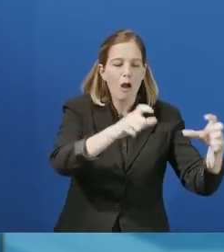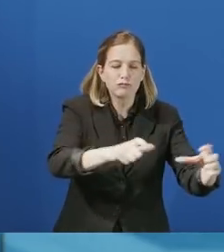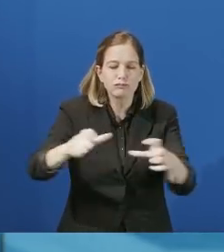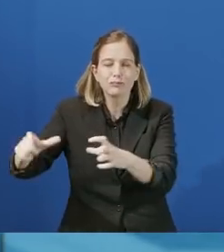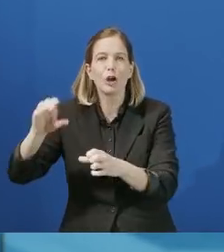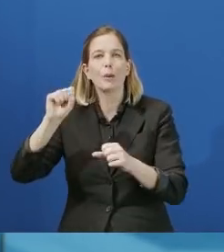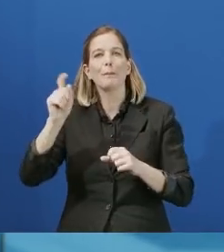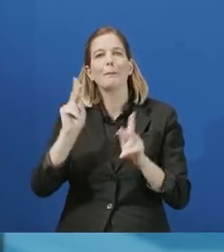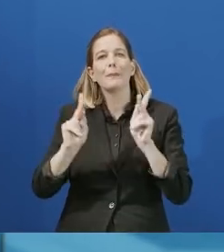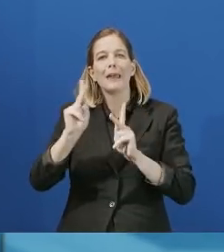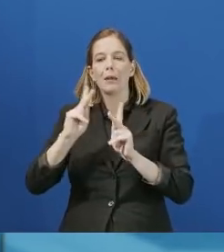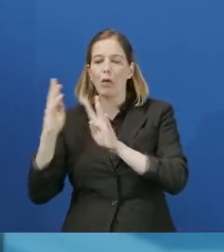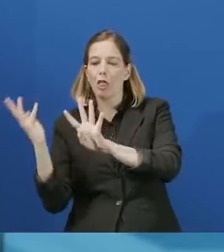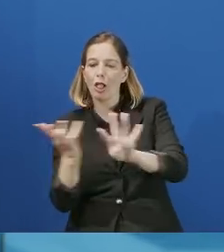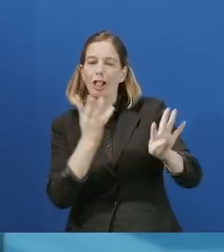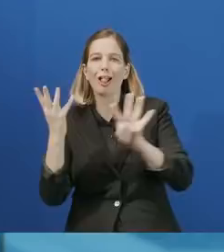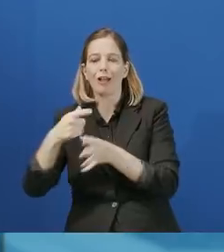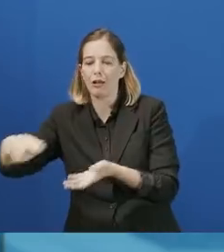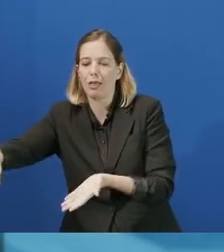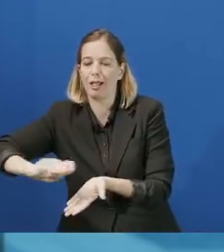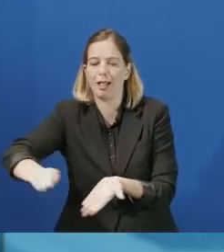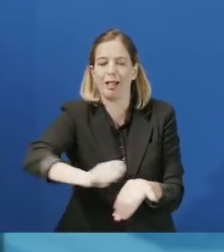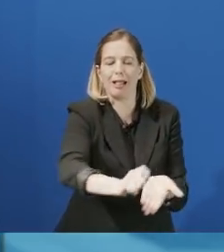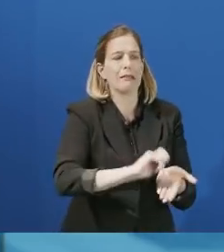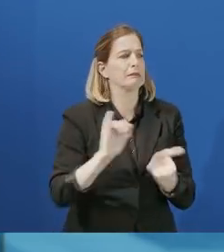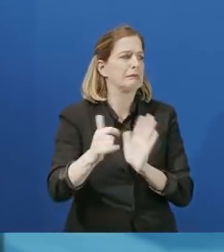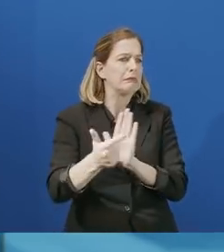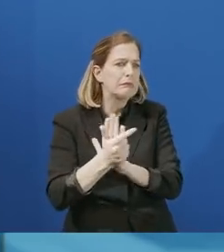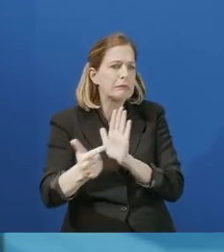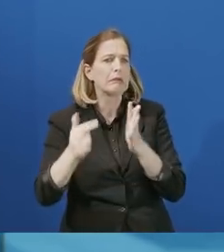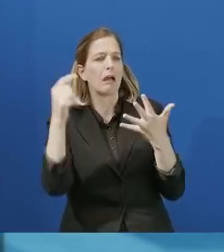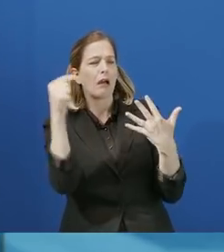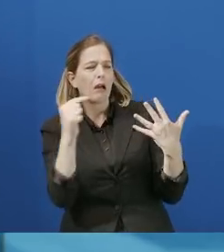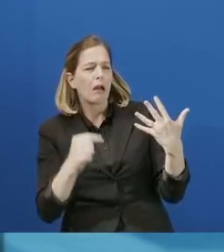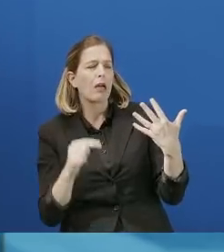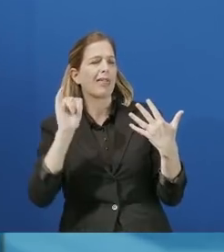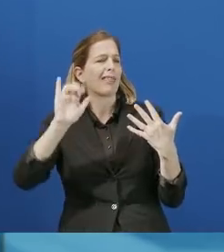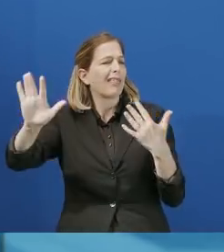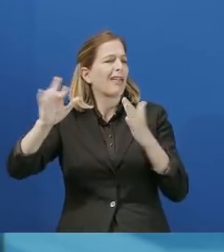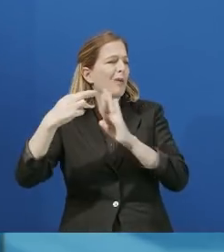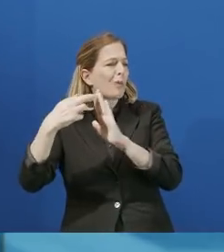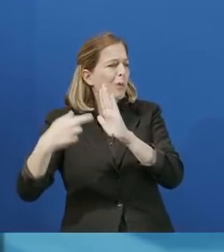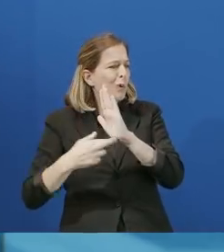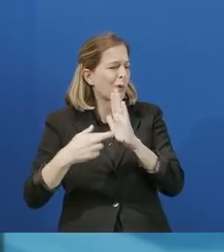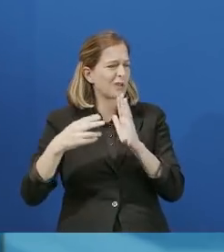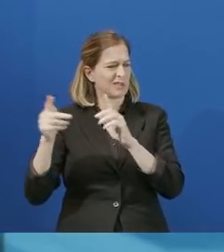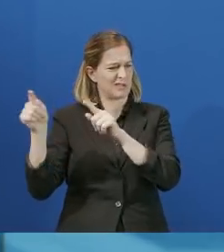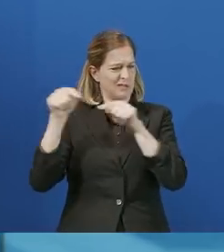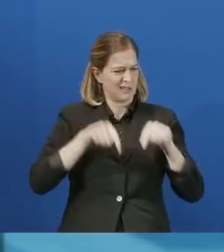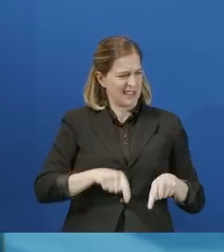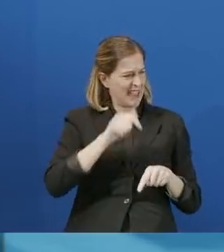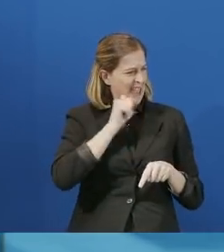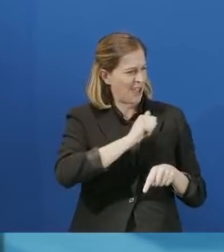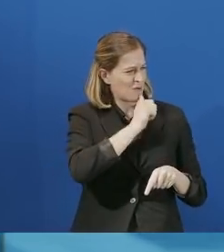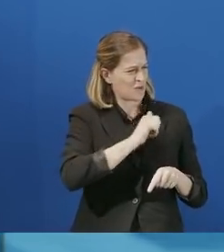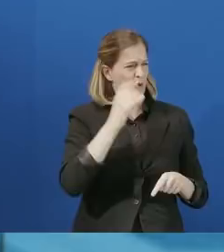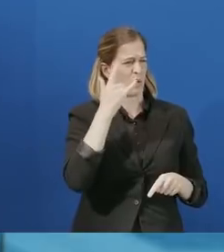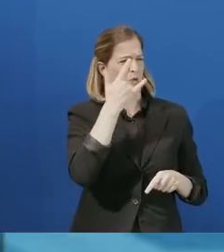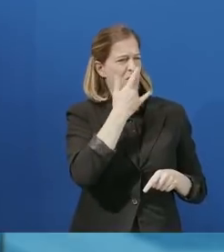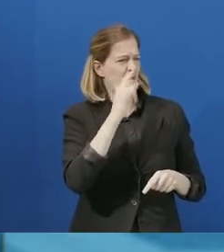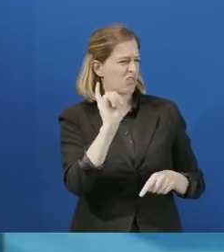think you've talked about it'll be a nice experience, but I'm not sure I understand how this is going to work. Yeah, it's a good question, Howie. This idea